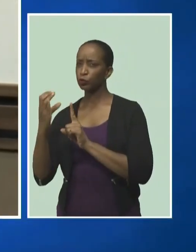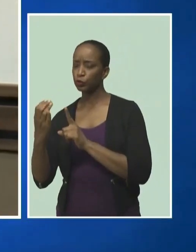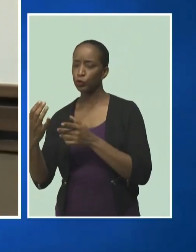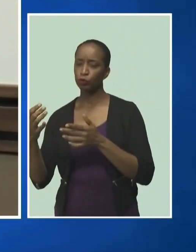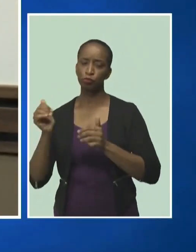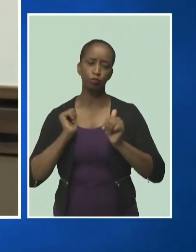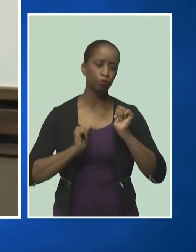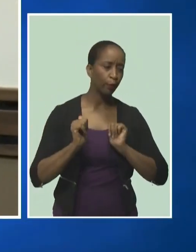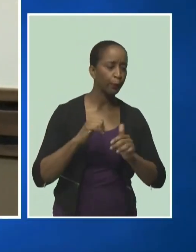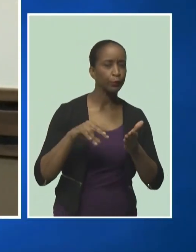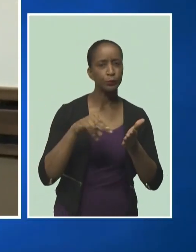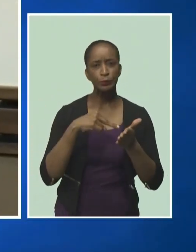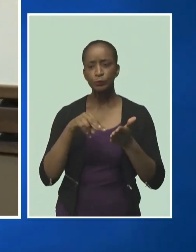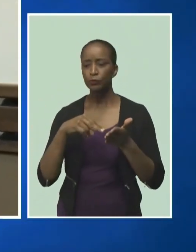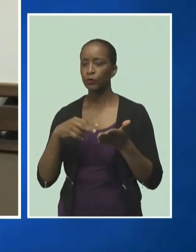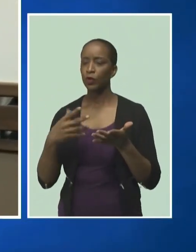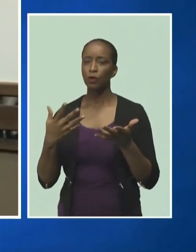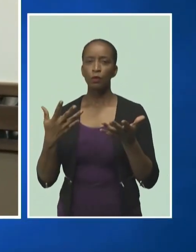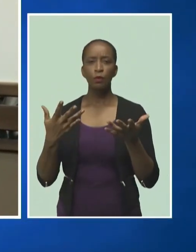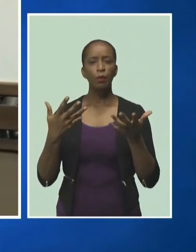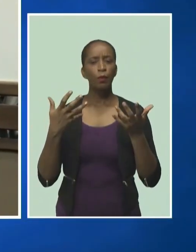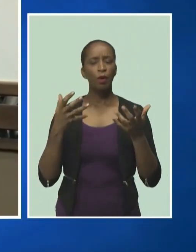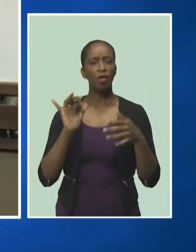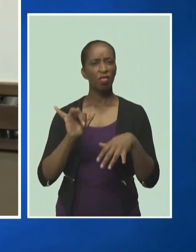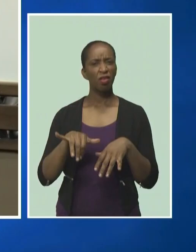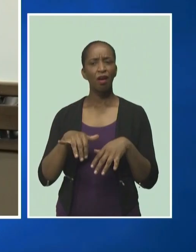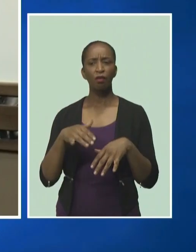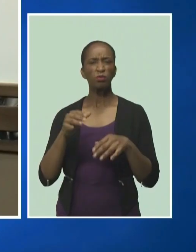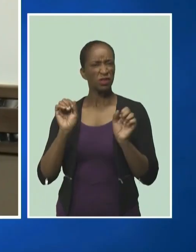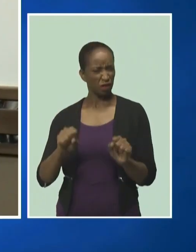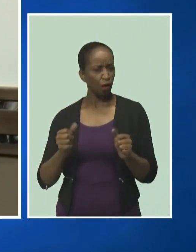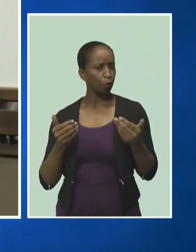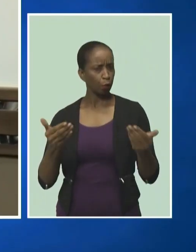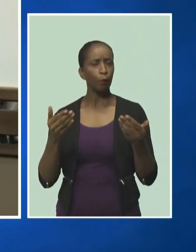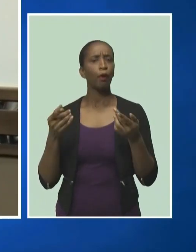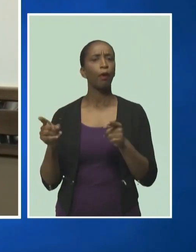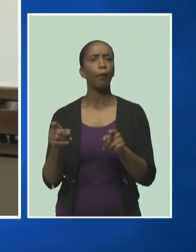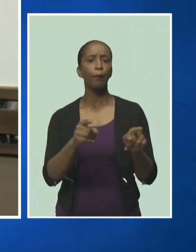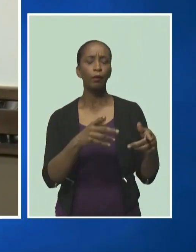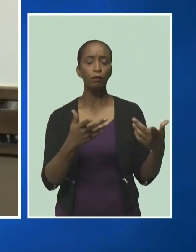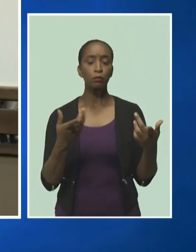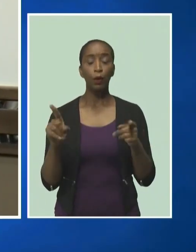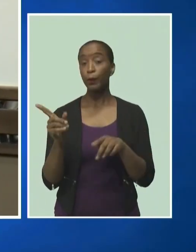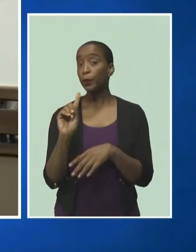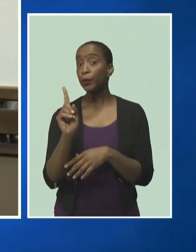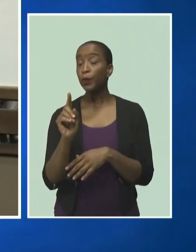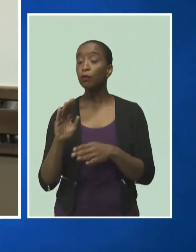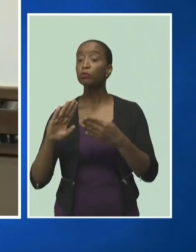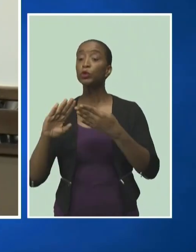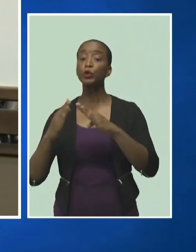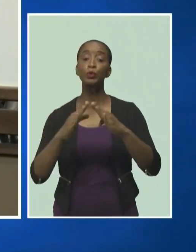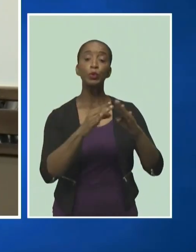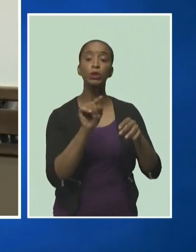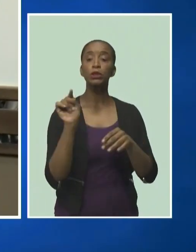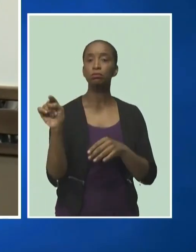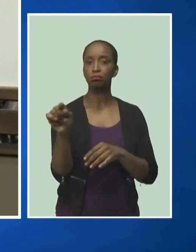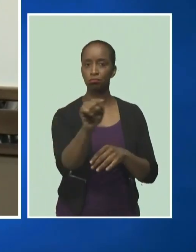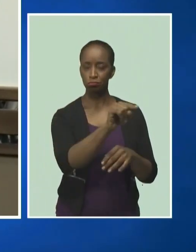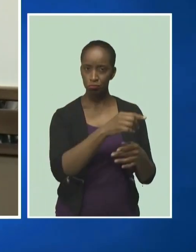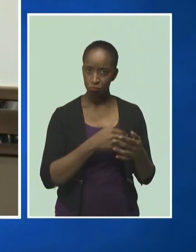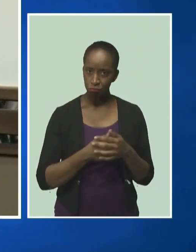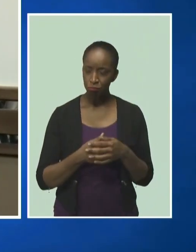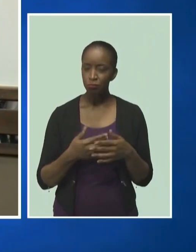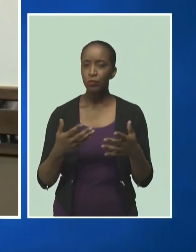grounded, and that it is grounded in communities themselves. I think, as was said, that we are true to the